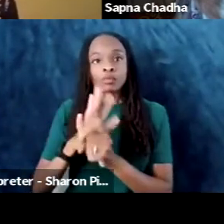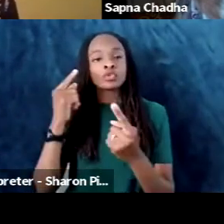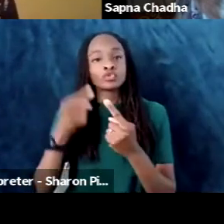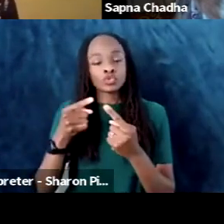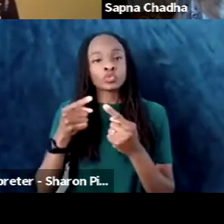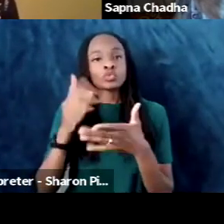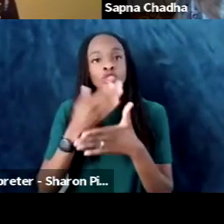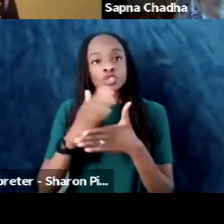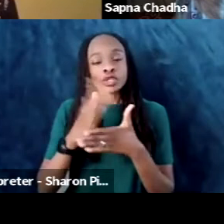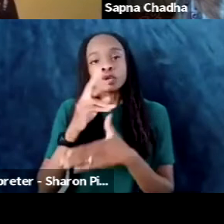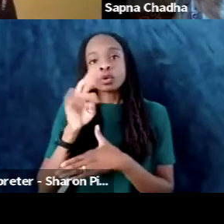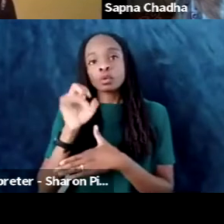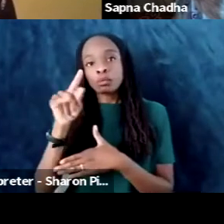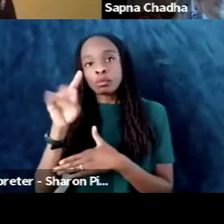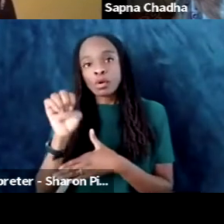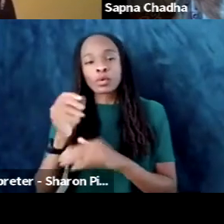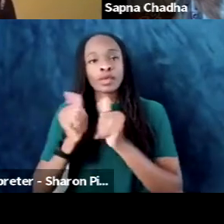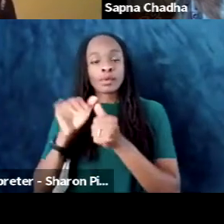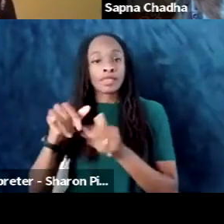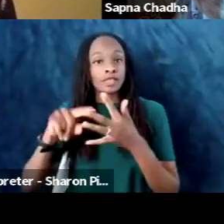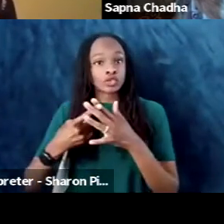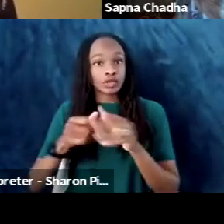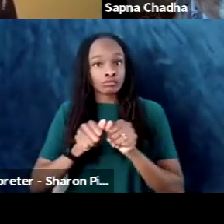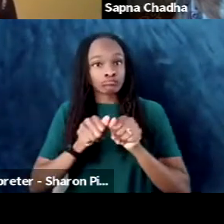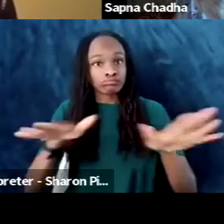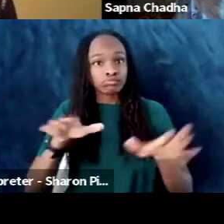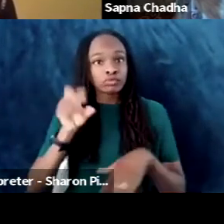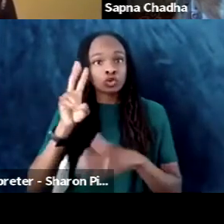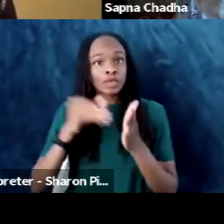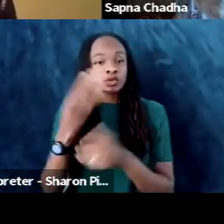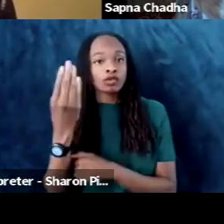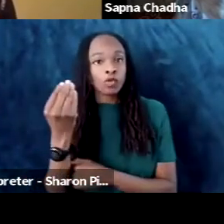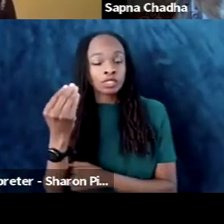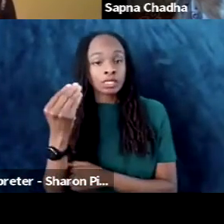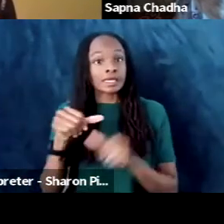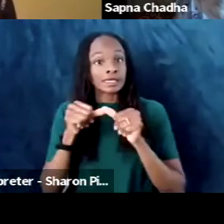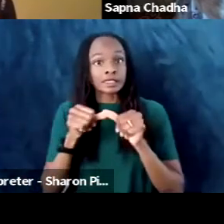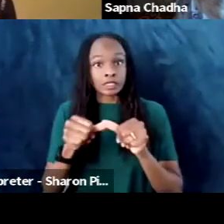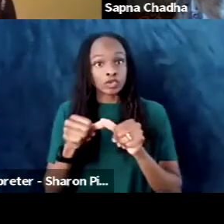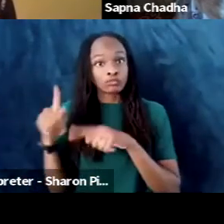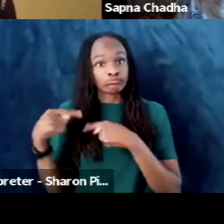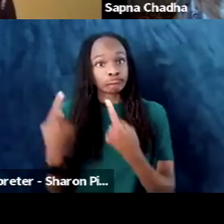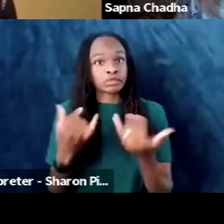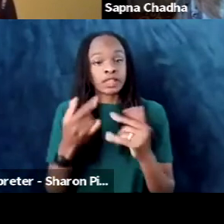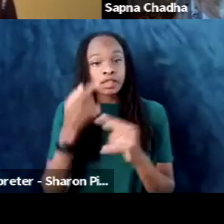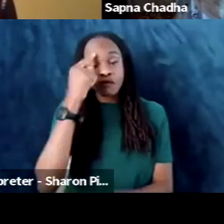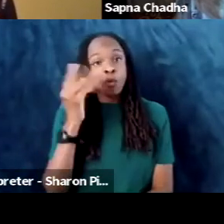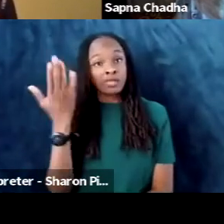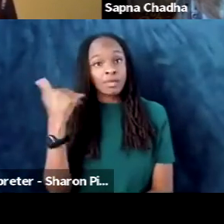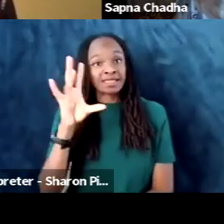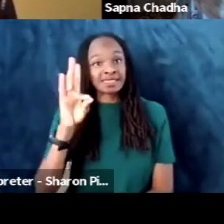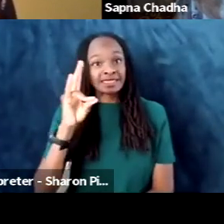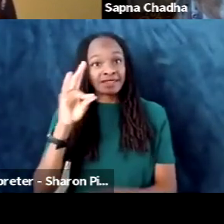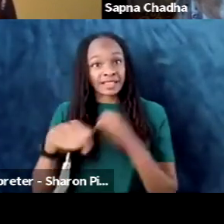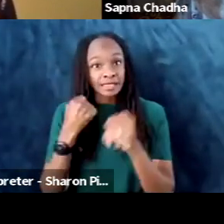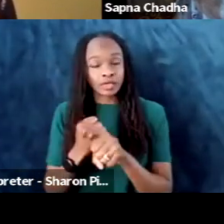campaign, which we launched in 2014, and it is continuing till today for 7 years. I think